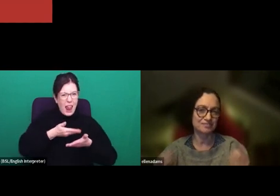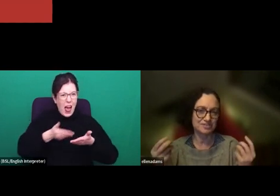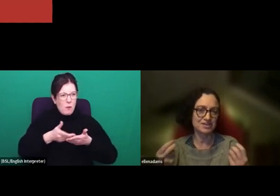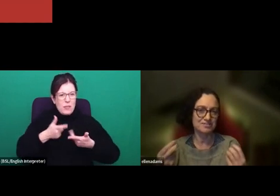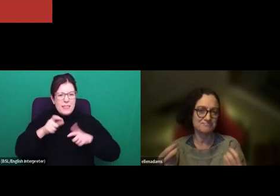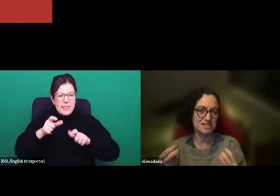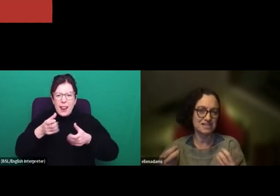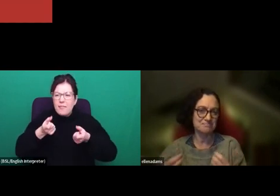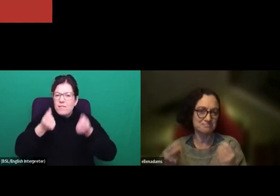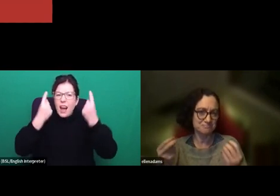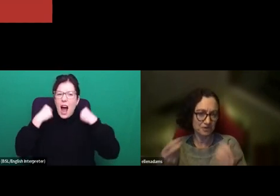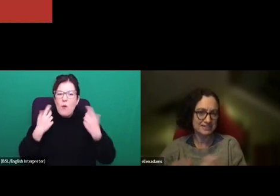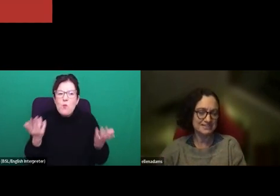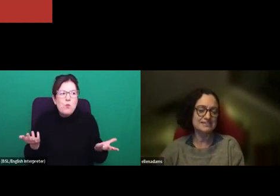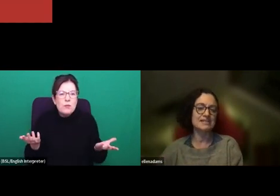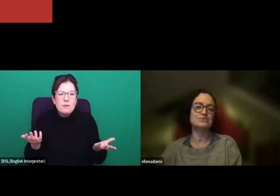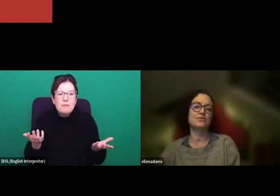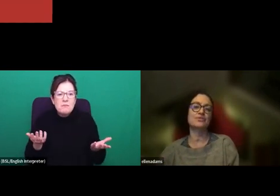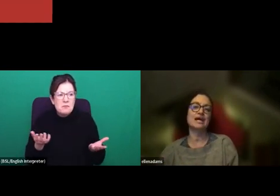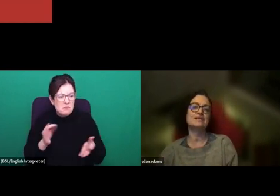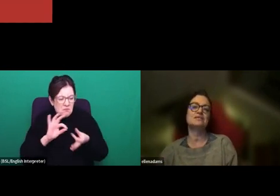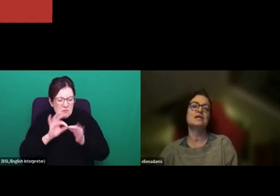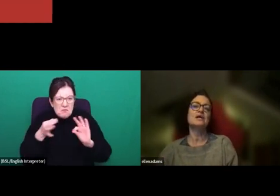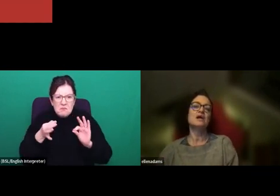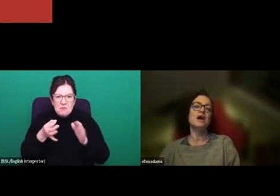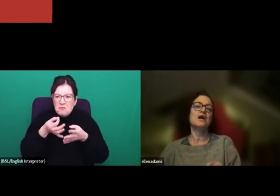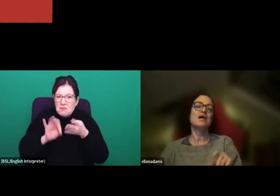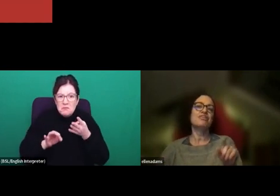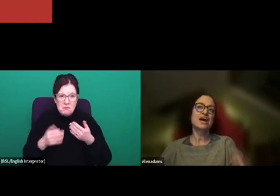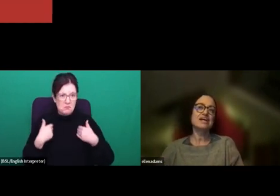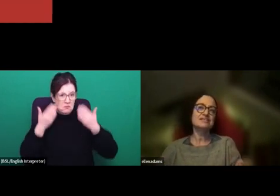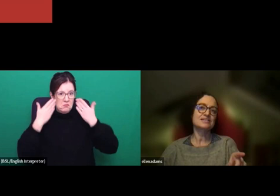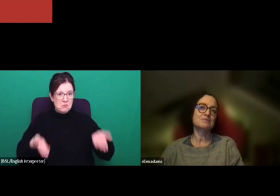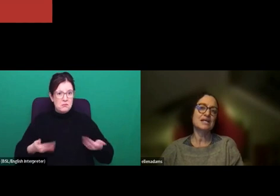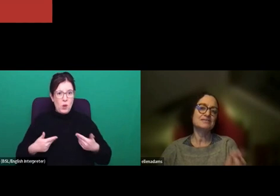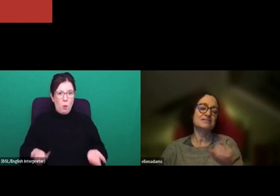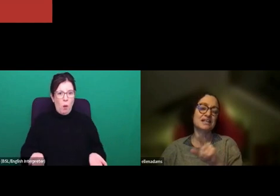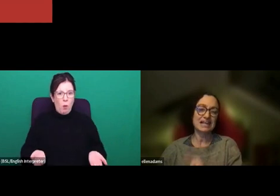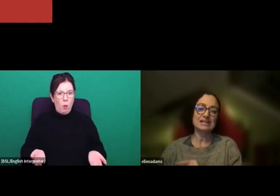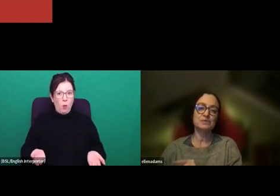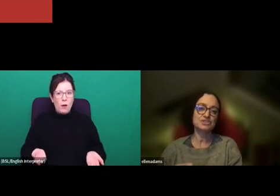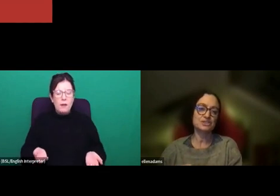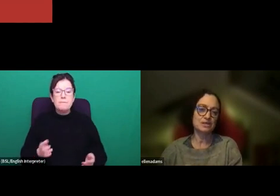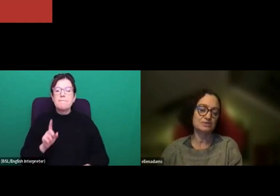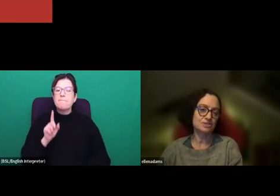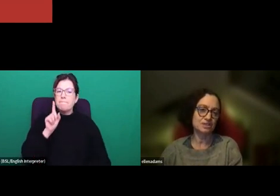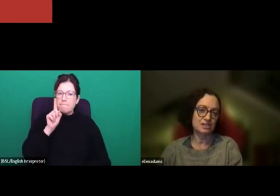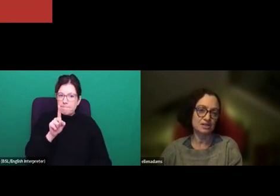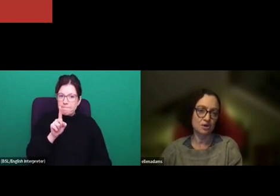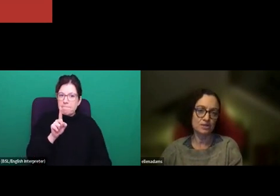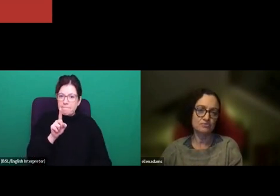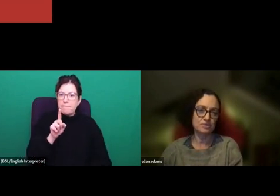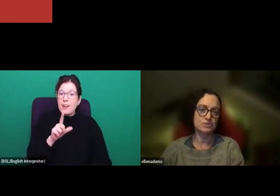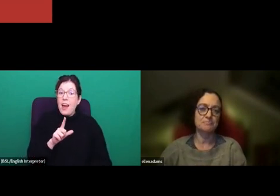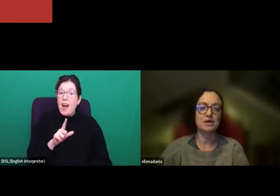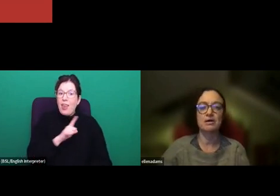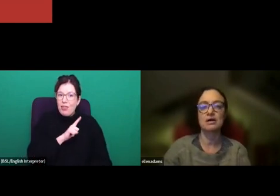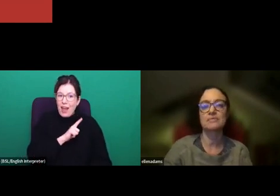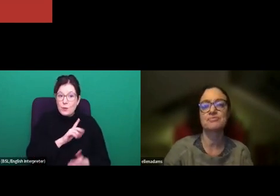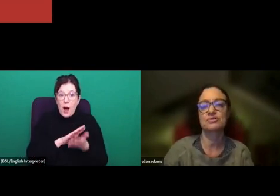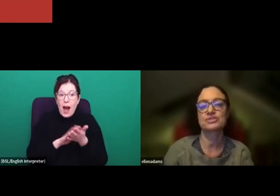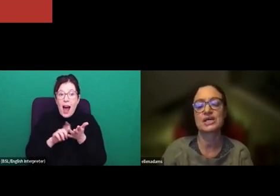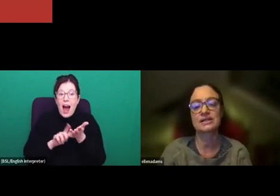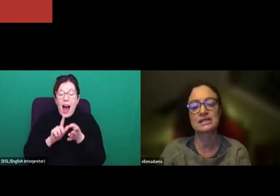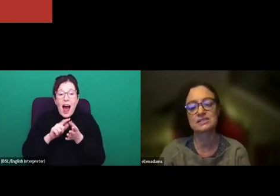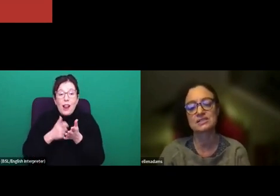works. I haven't, you know, really got any details on that. And that explains the language notes to the Holyrood